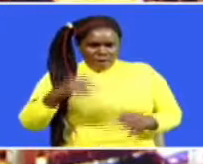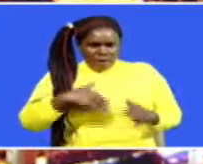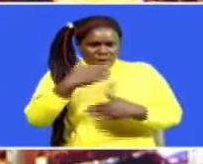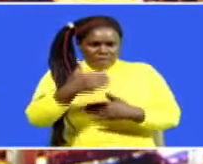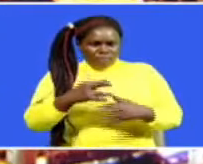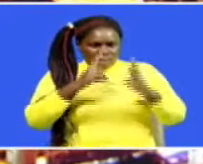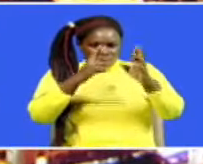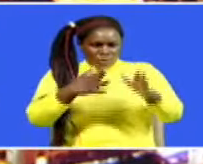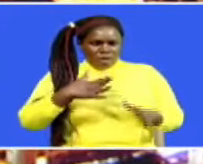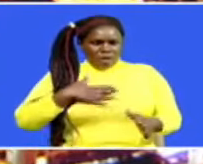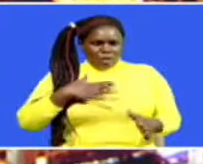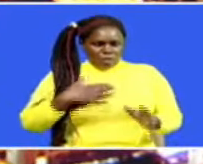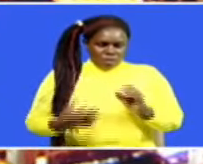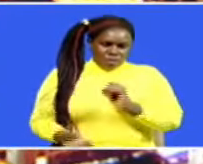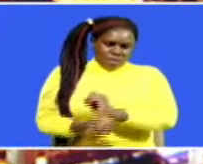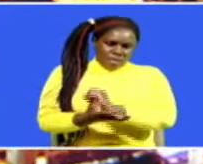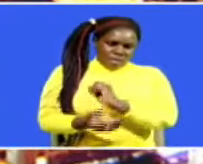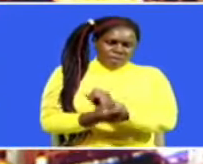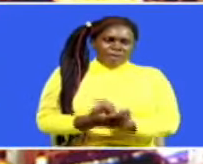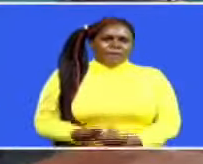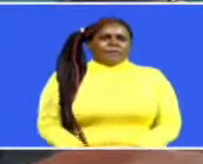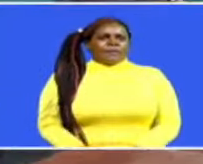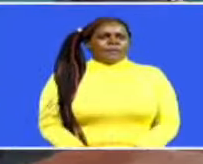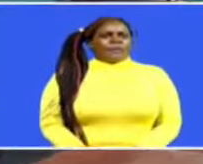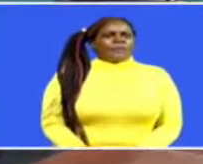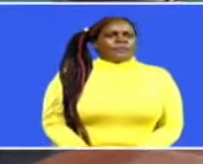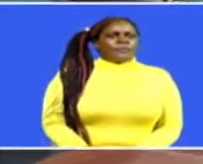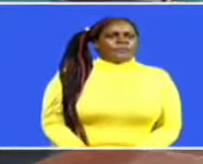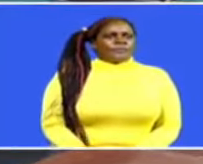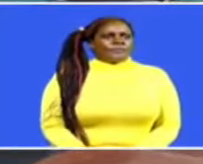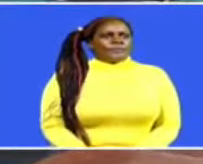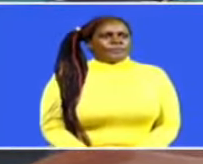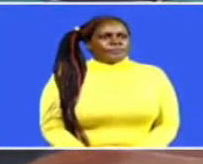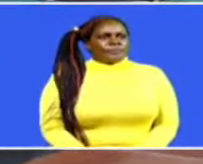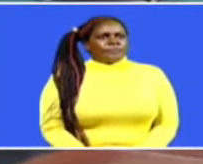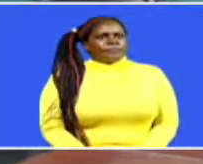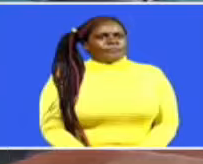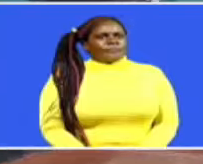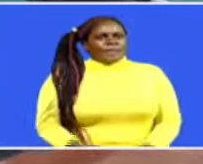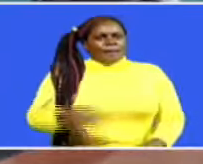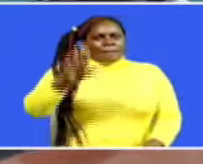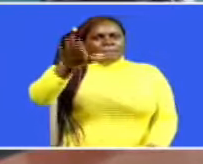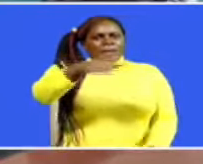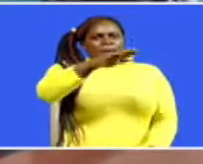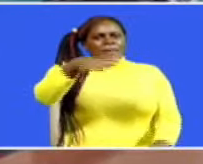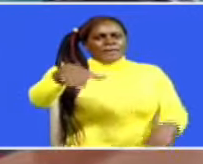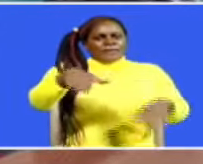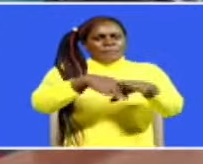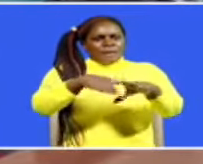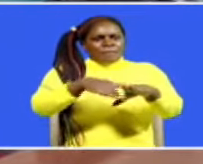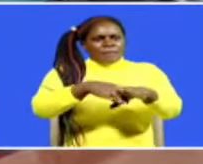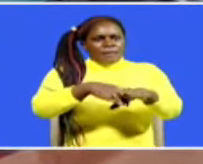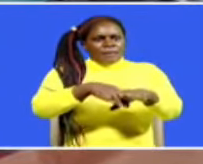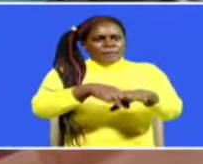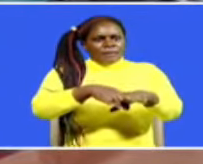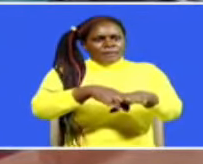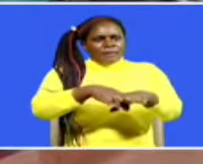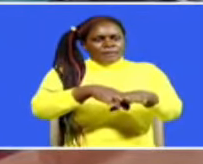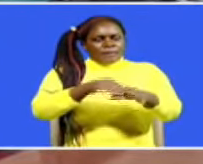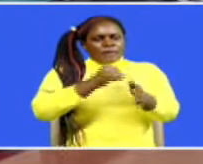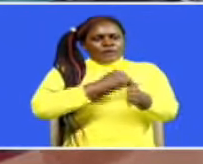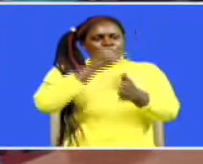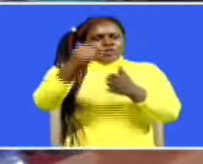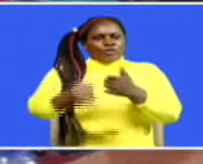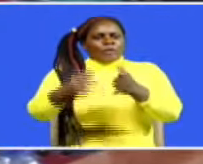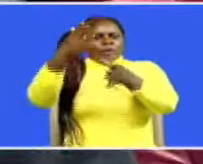reporter Grace Nganga explains. Kenya. The members of parliament have compelled Minet Kenya